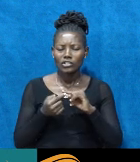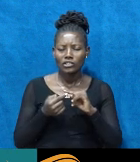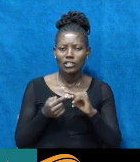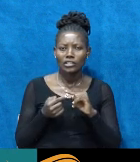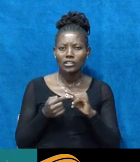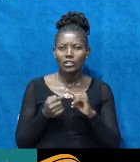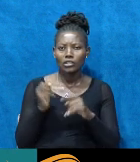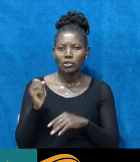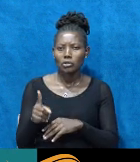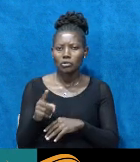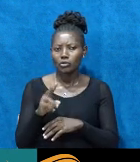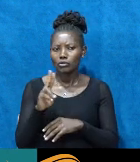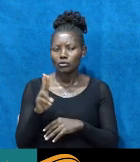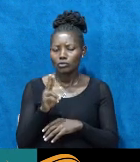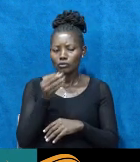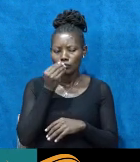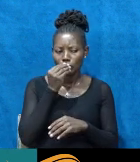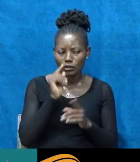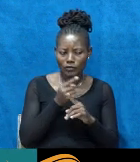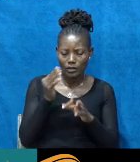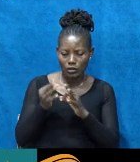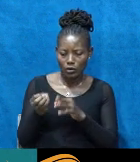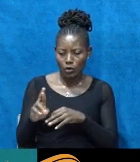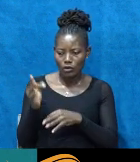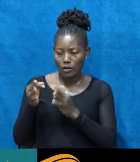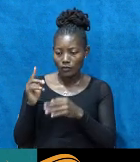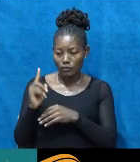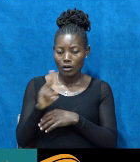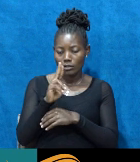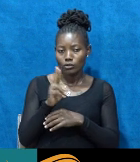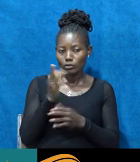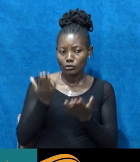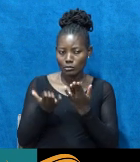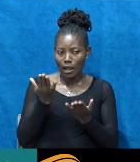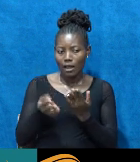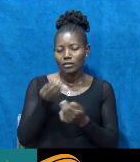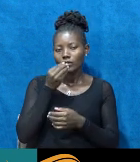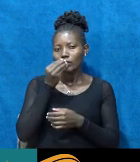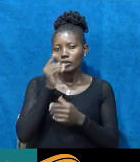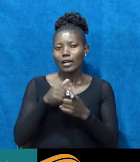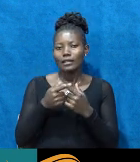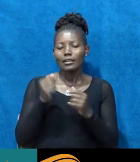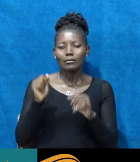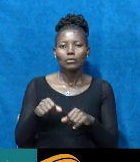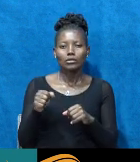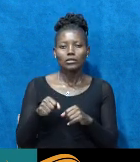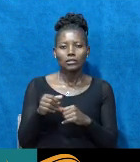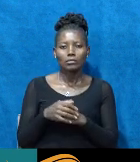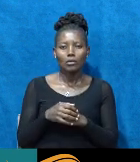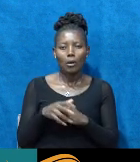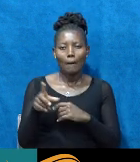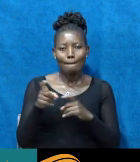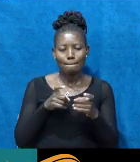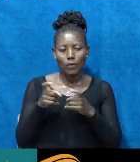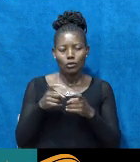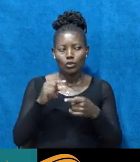or if one maintains a good balanced diet, he or she can be able to manage any injury in terms of nutrition